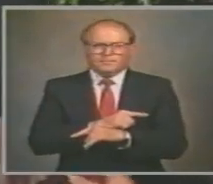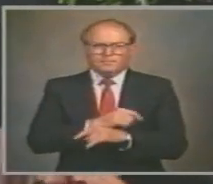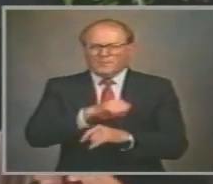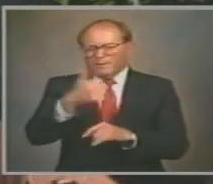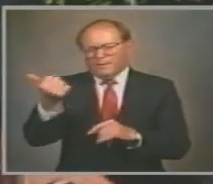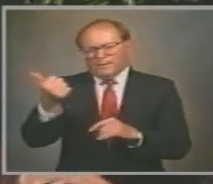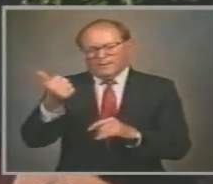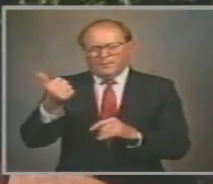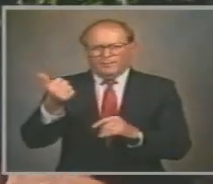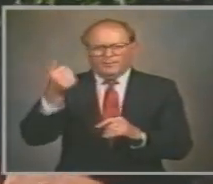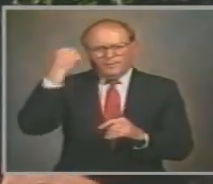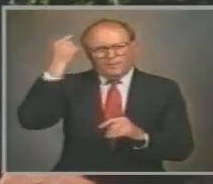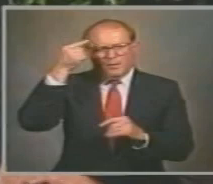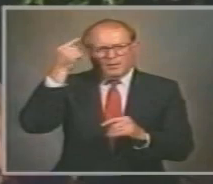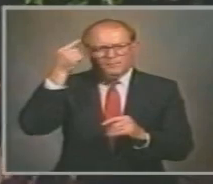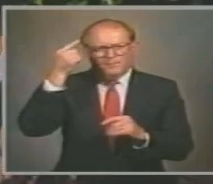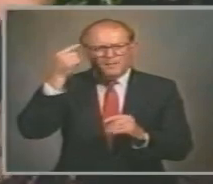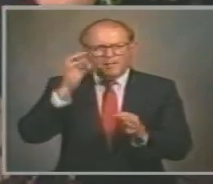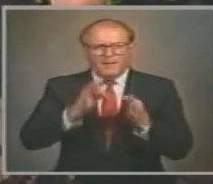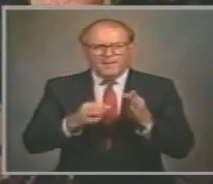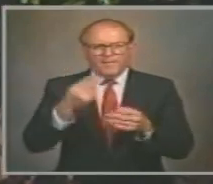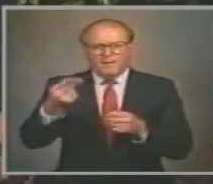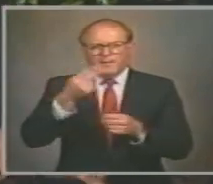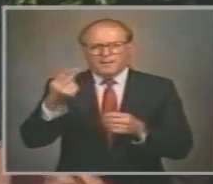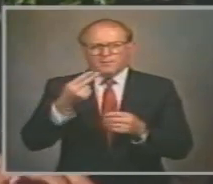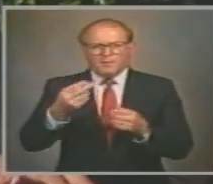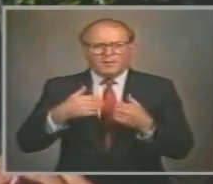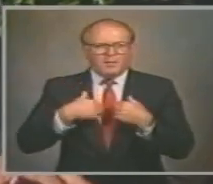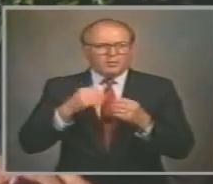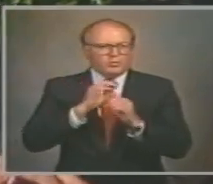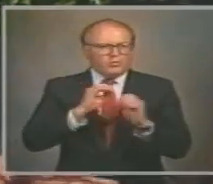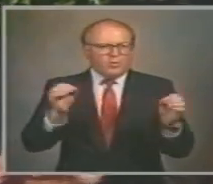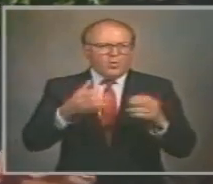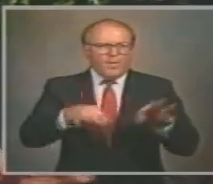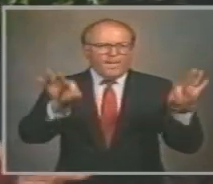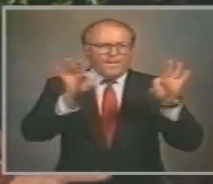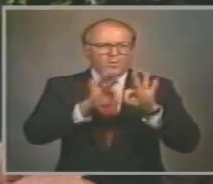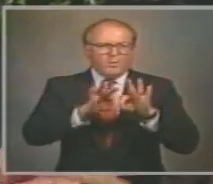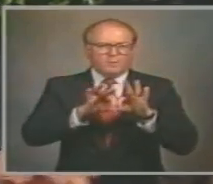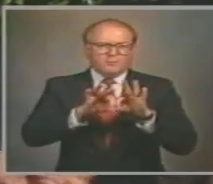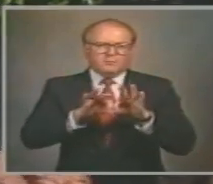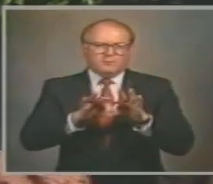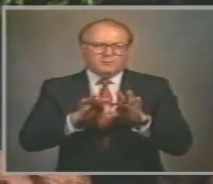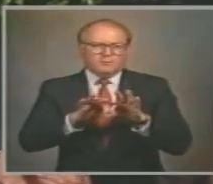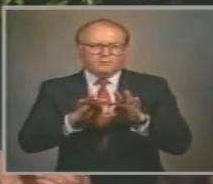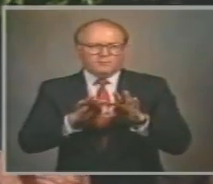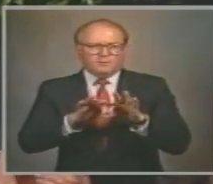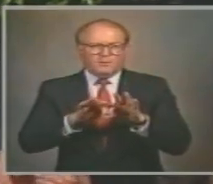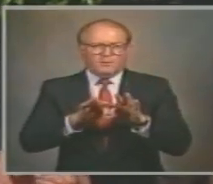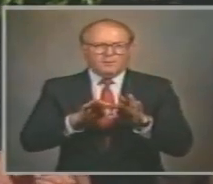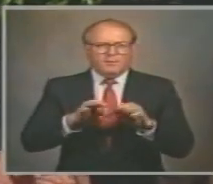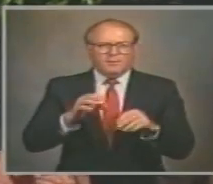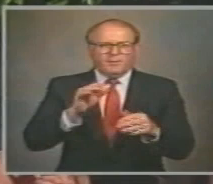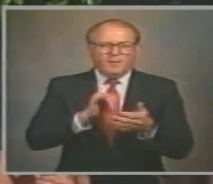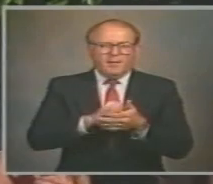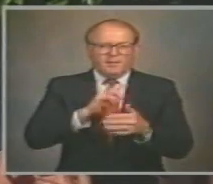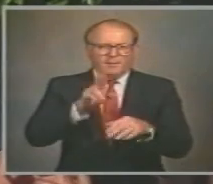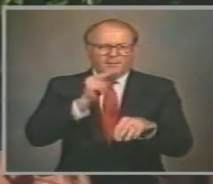Another thought comes to me. If history has no purpose, as naturalists and evolutionists